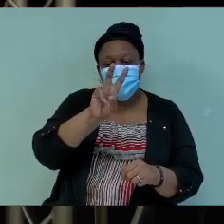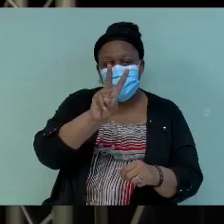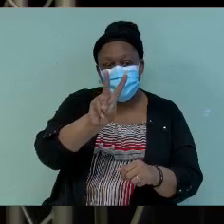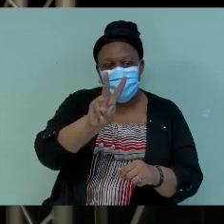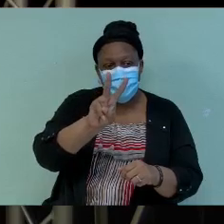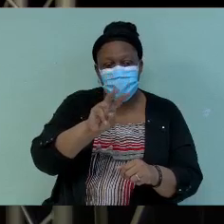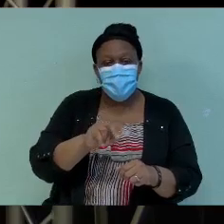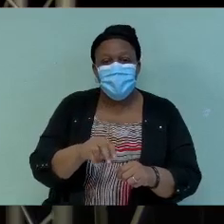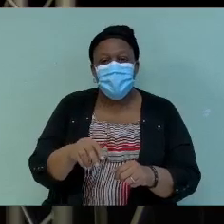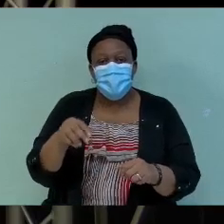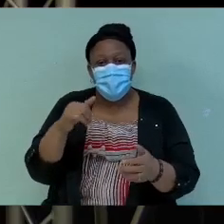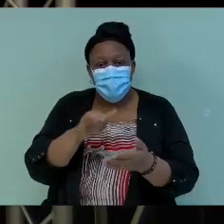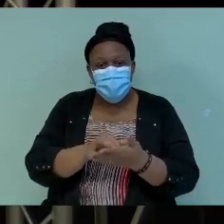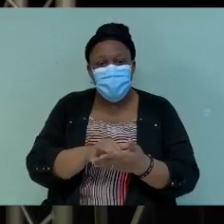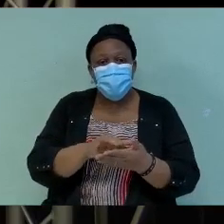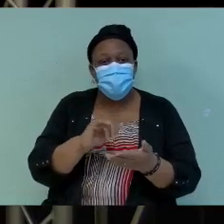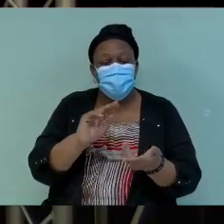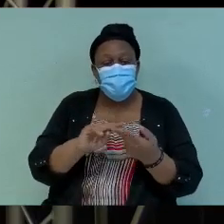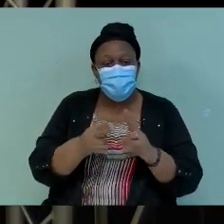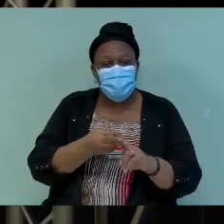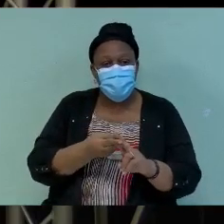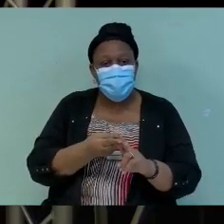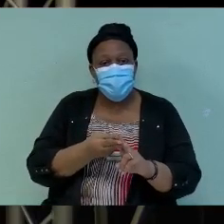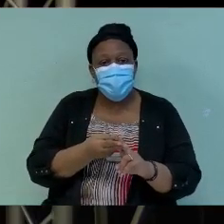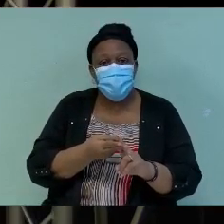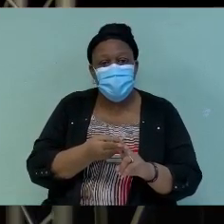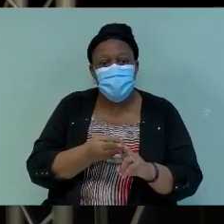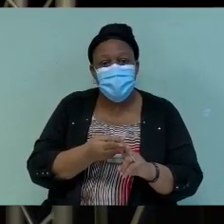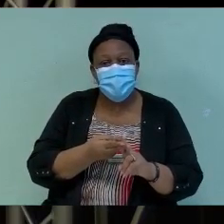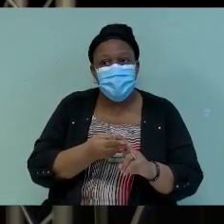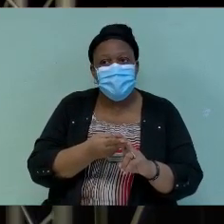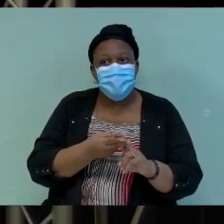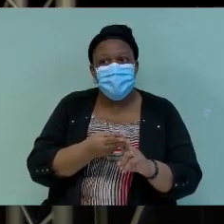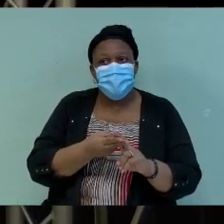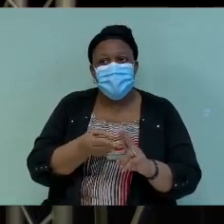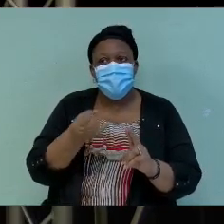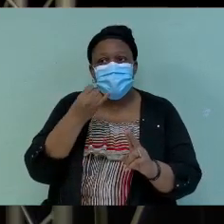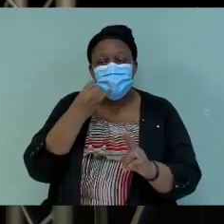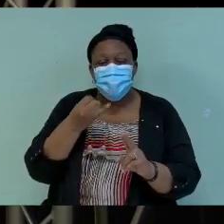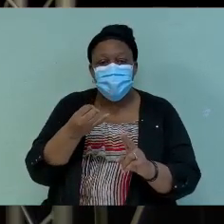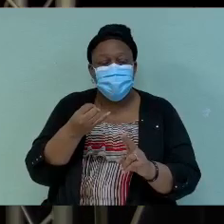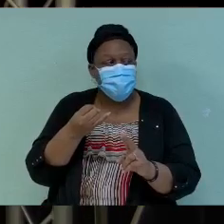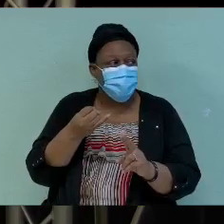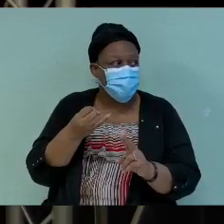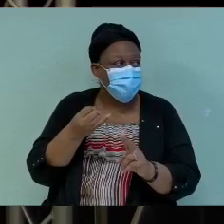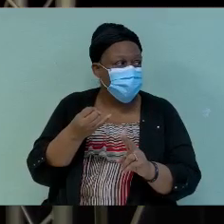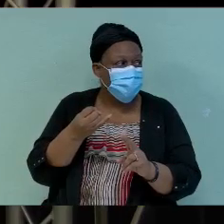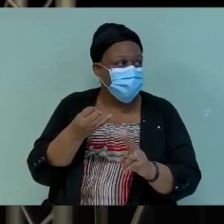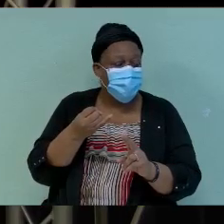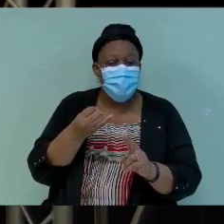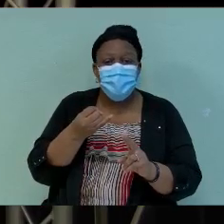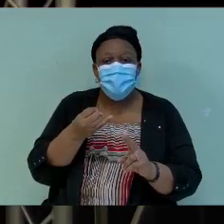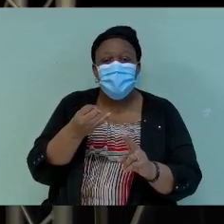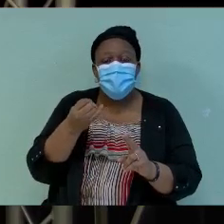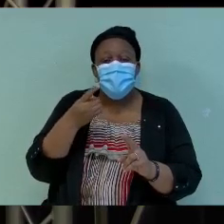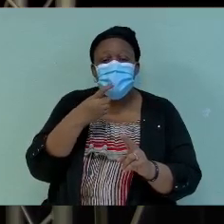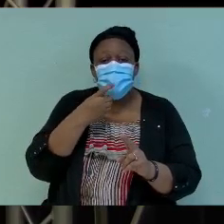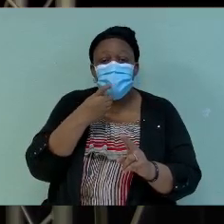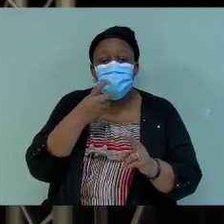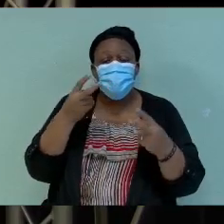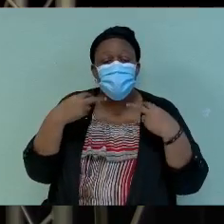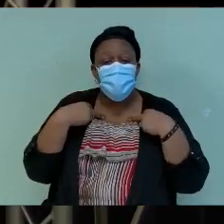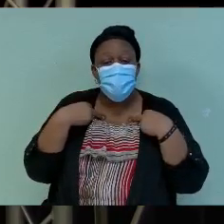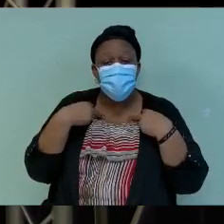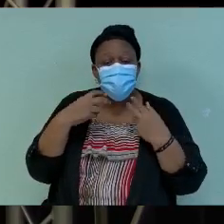662-8572. And this WhatsApp number is a dedicated number so that persons who have difficulties in